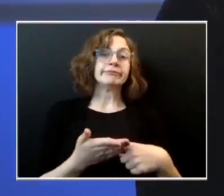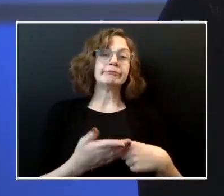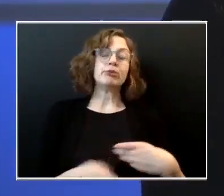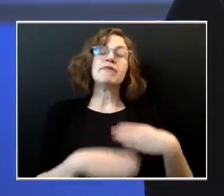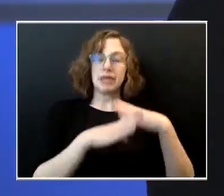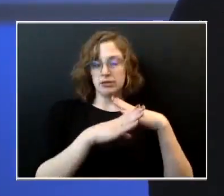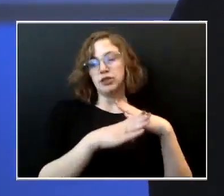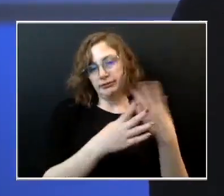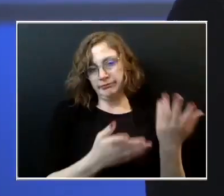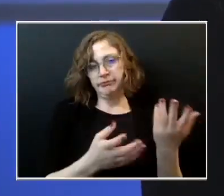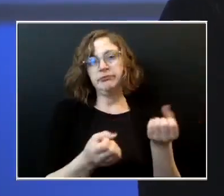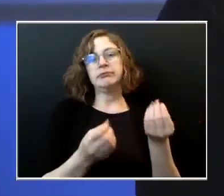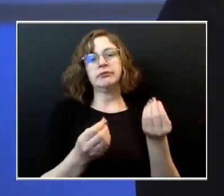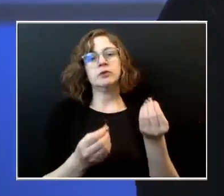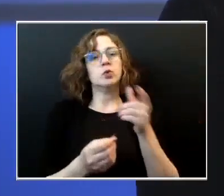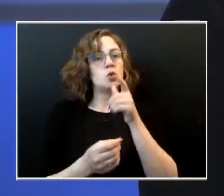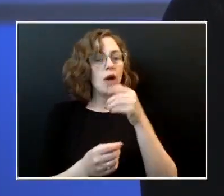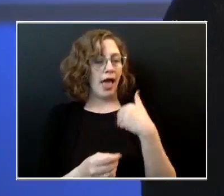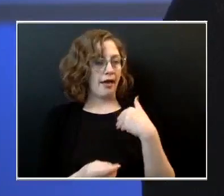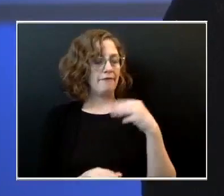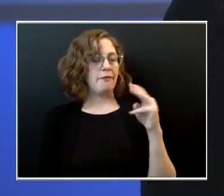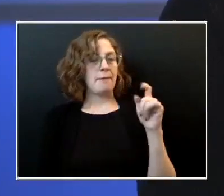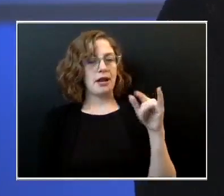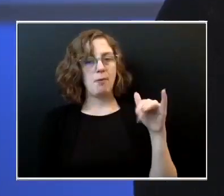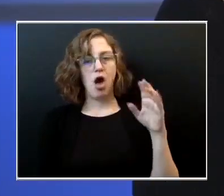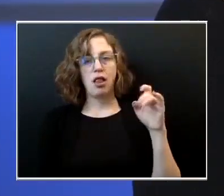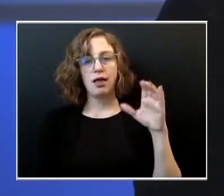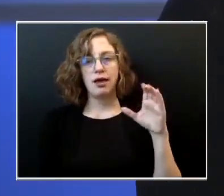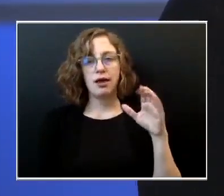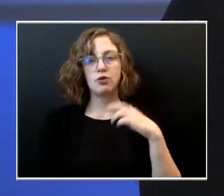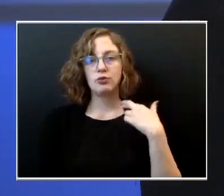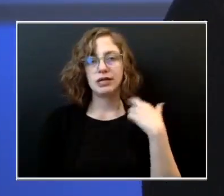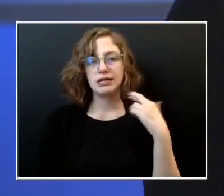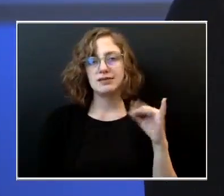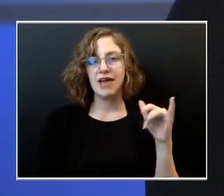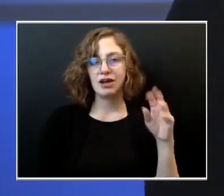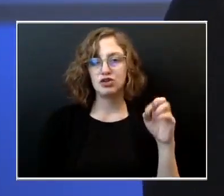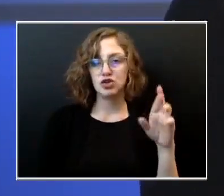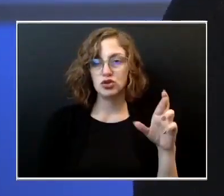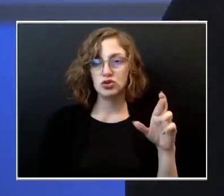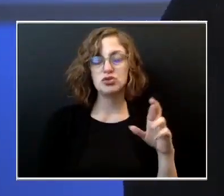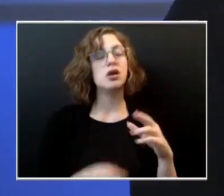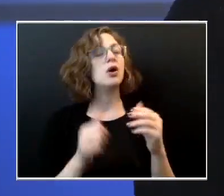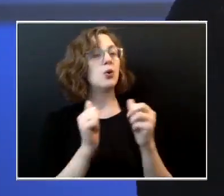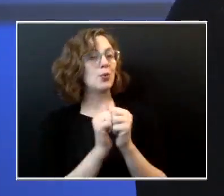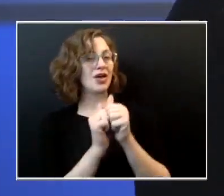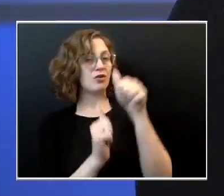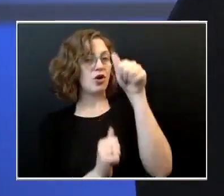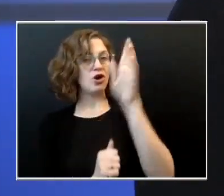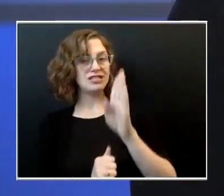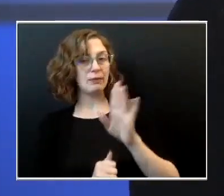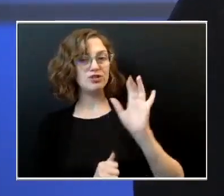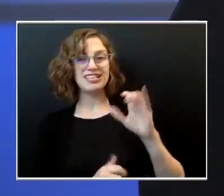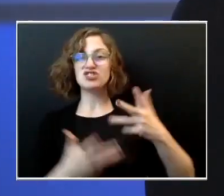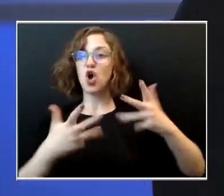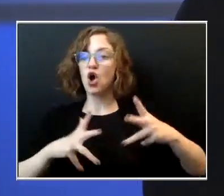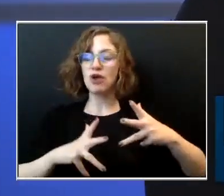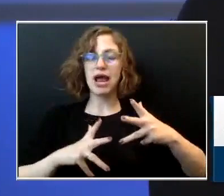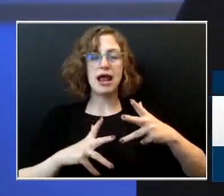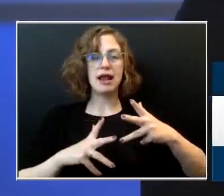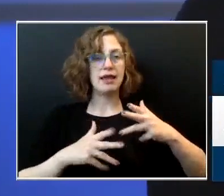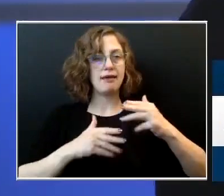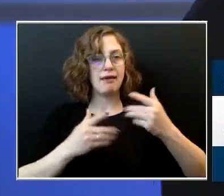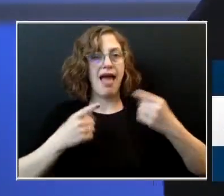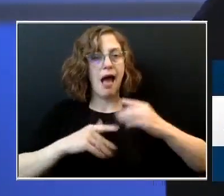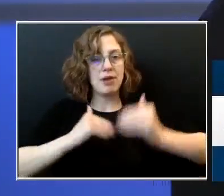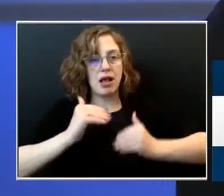risk factors. In Alzheimer's disease, the disease is already progressing, so it's hard to really tell in that situation whether or not they're going to have the